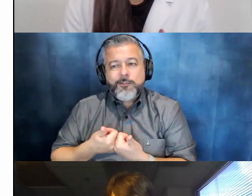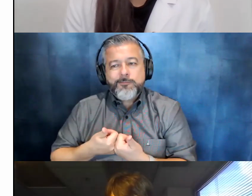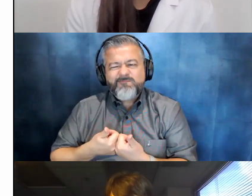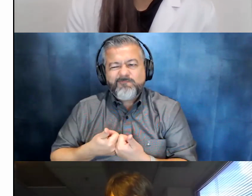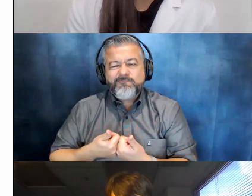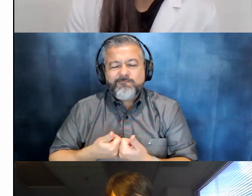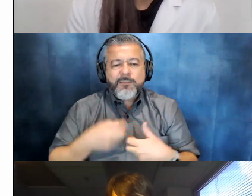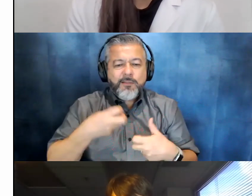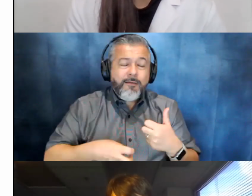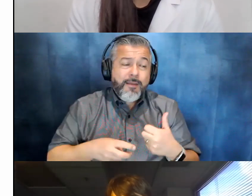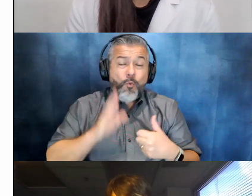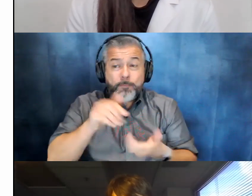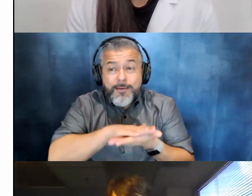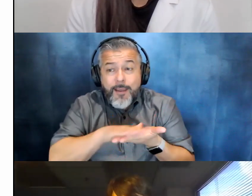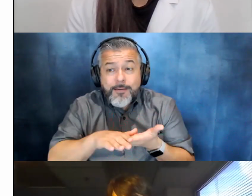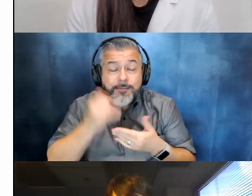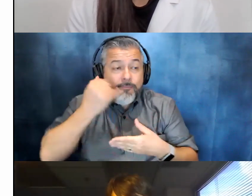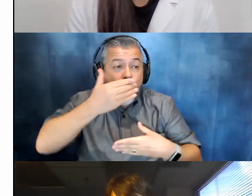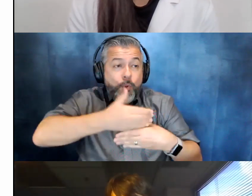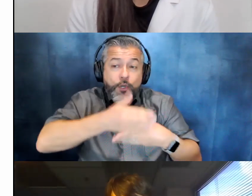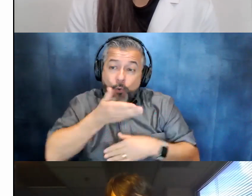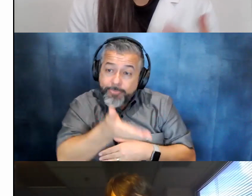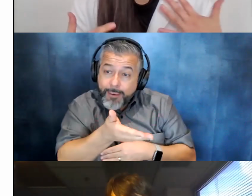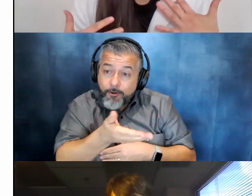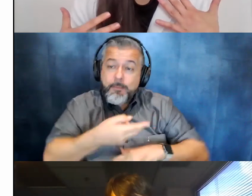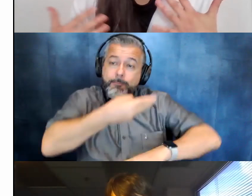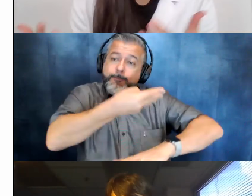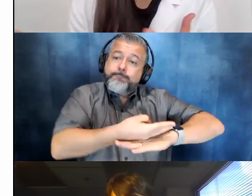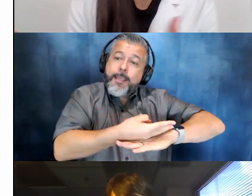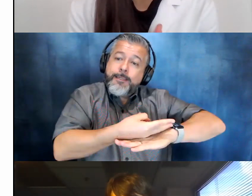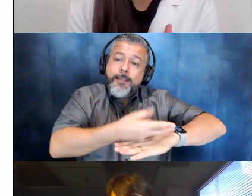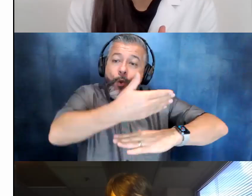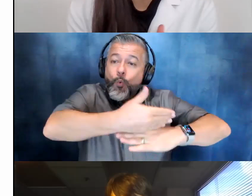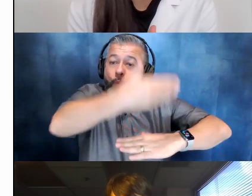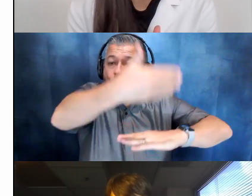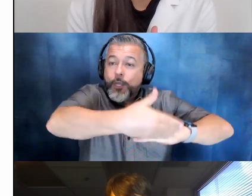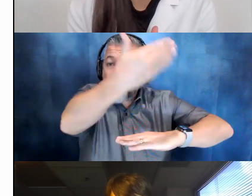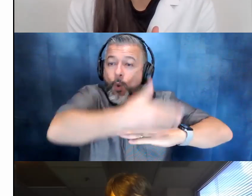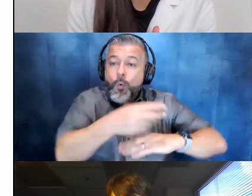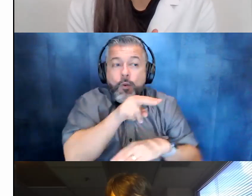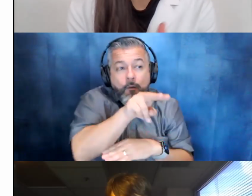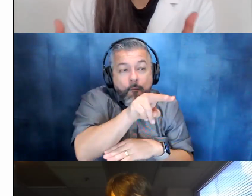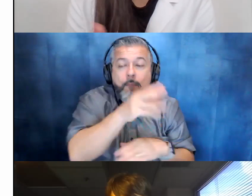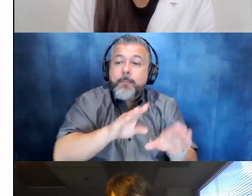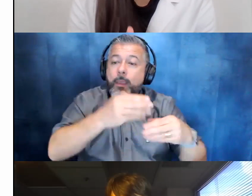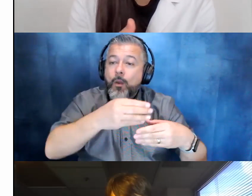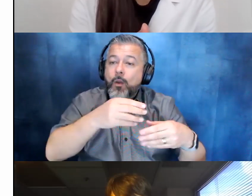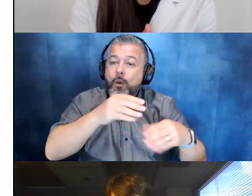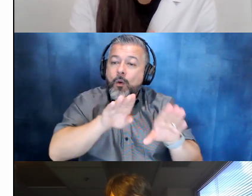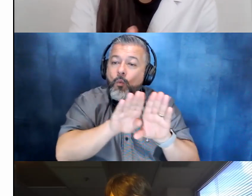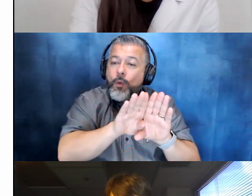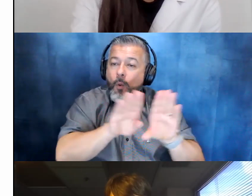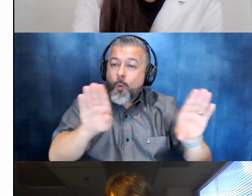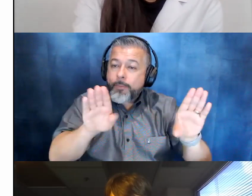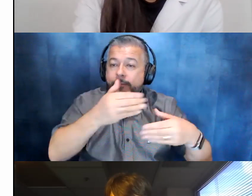be near a window. We would be able to, you know, access the sun and fresh air in that way. And that